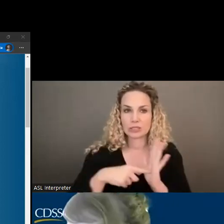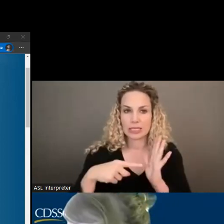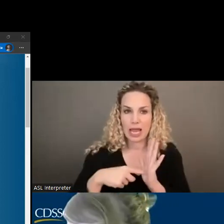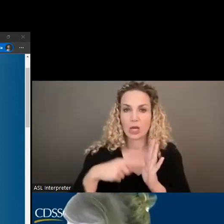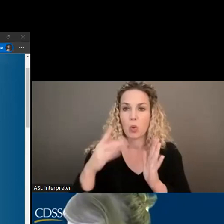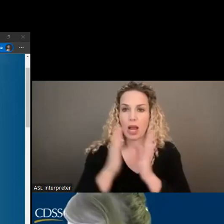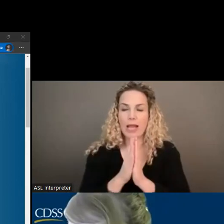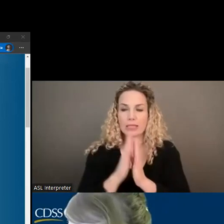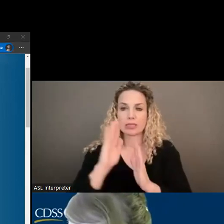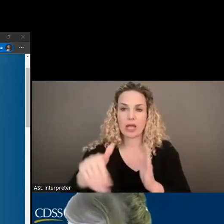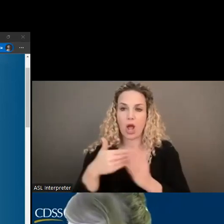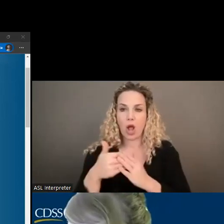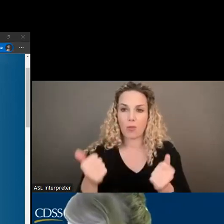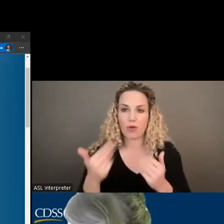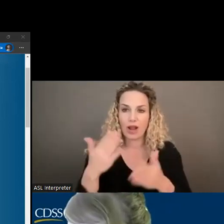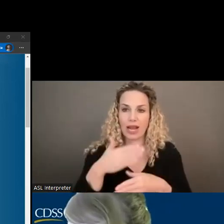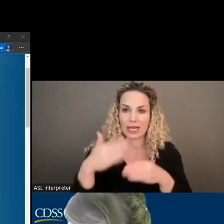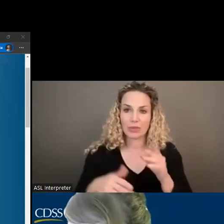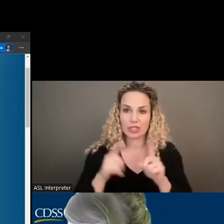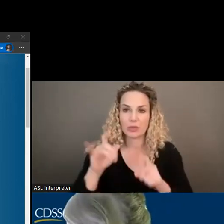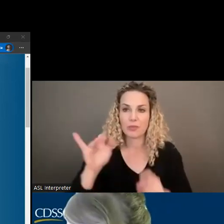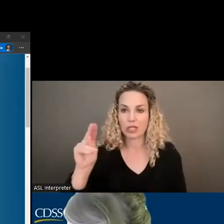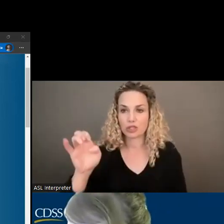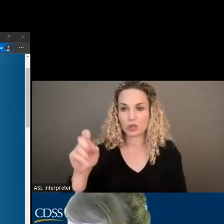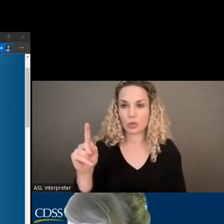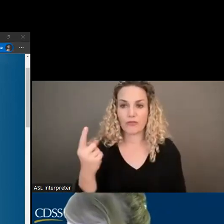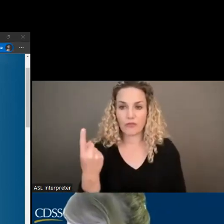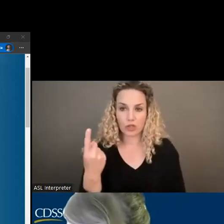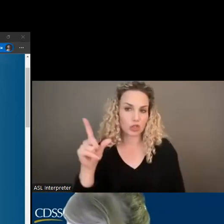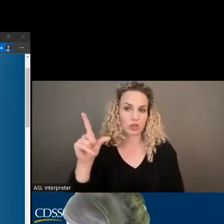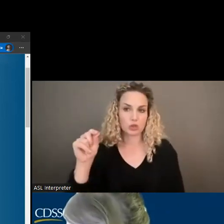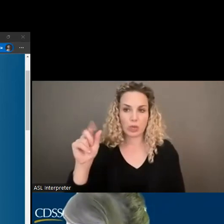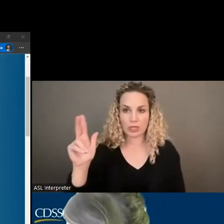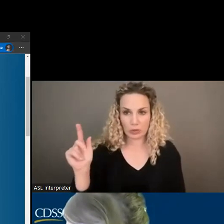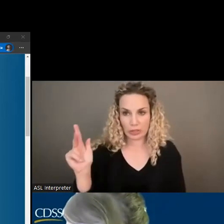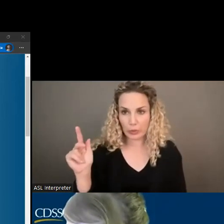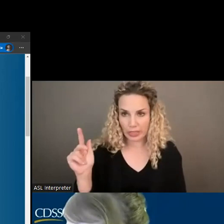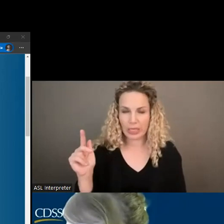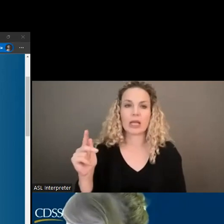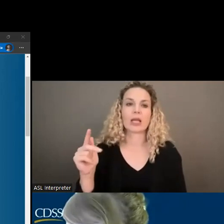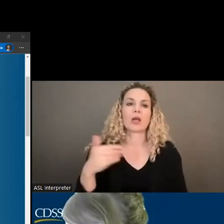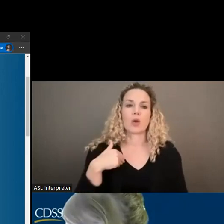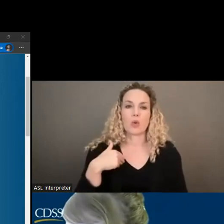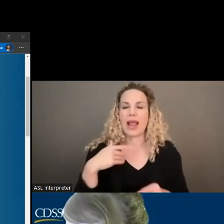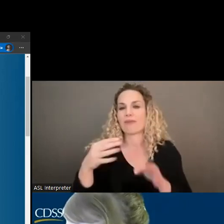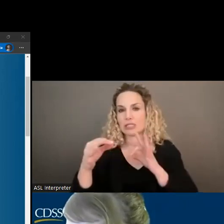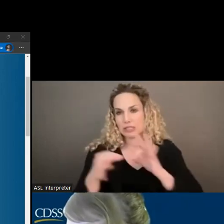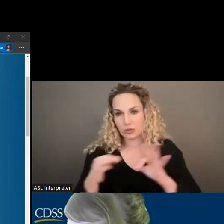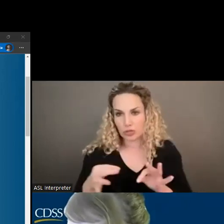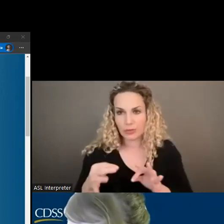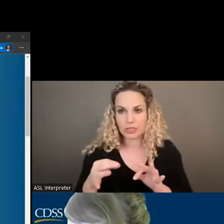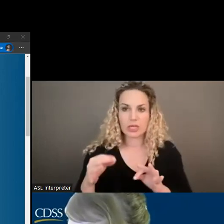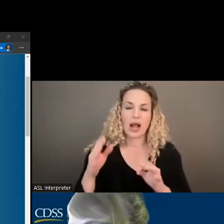asking that all providers complete the survey by June 1st, 2023. We also have a description of the